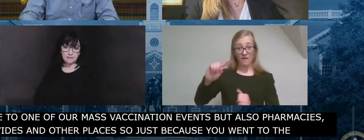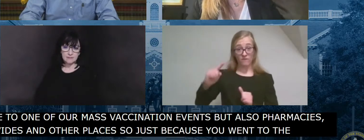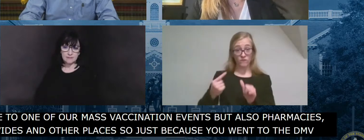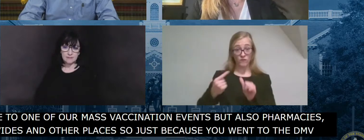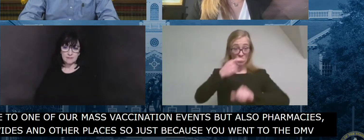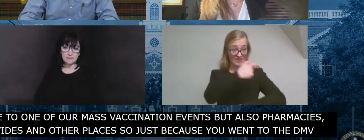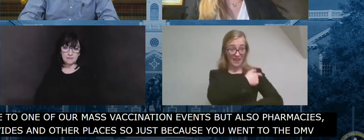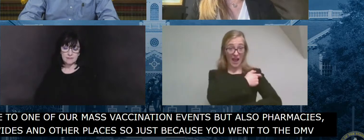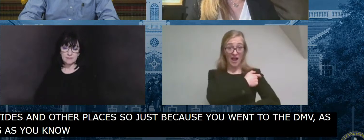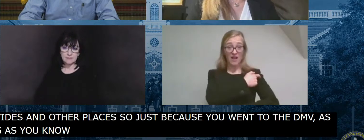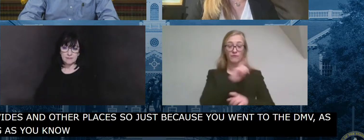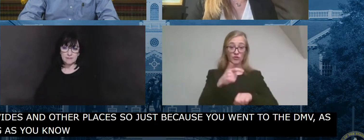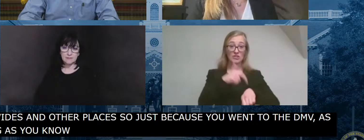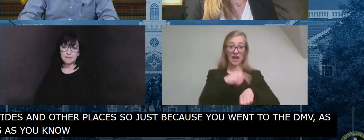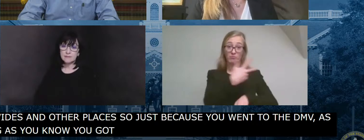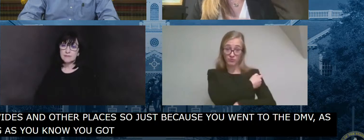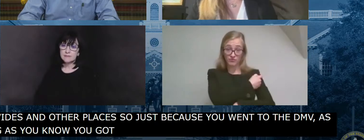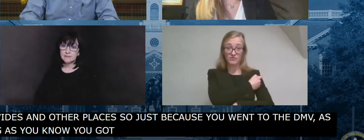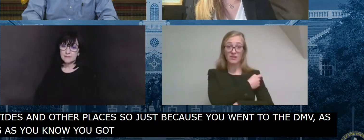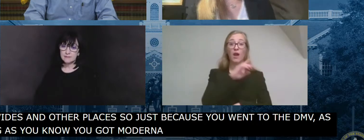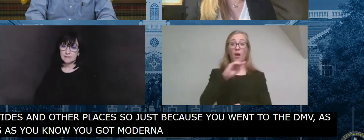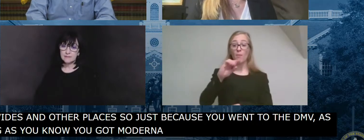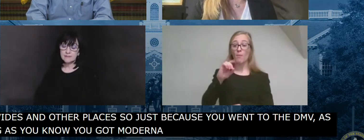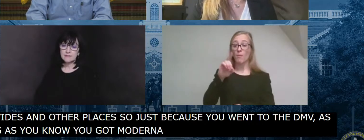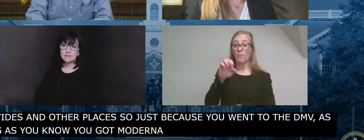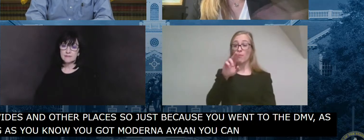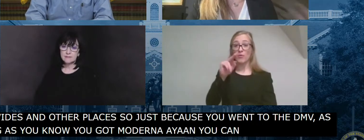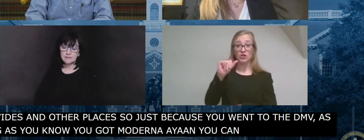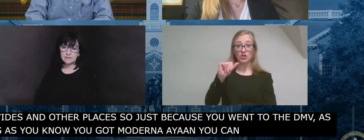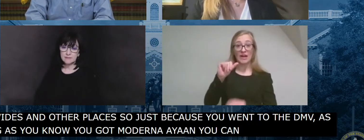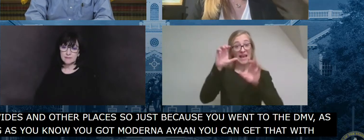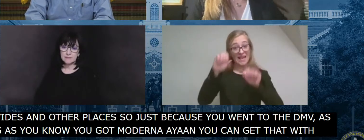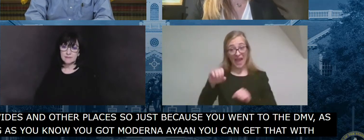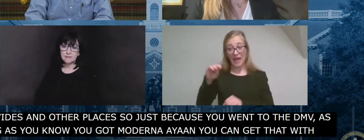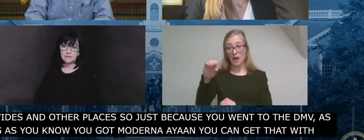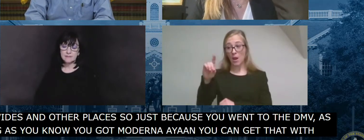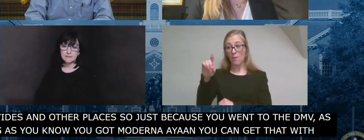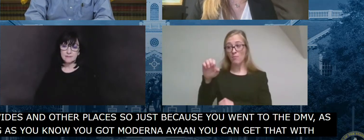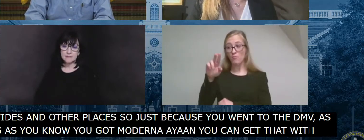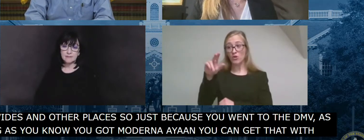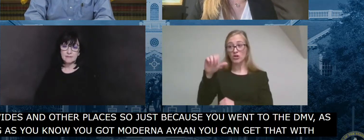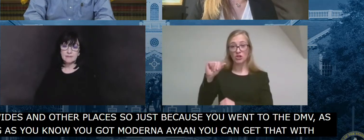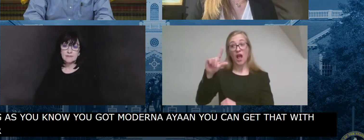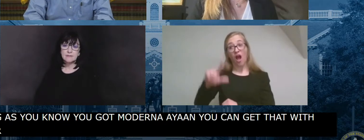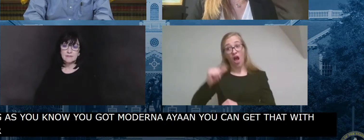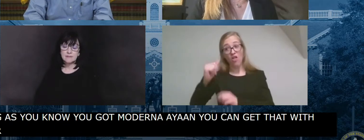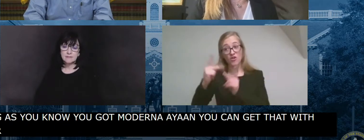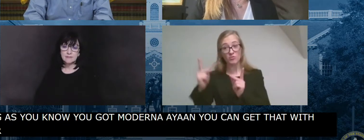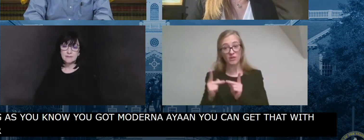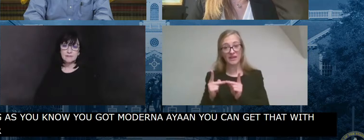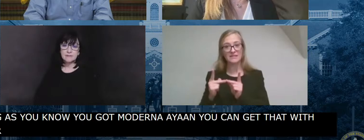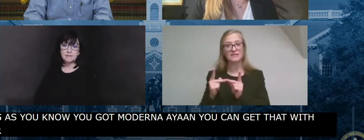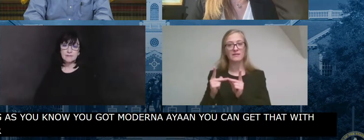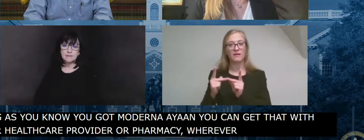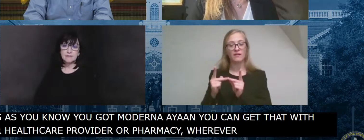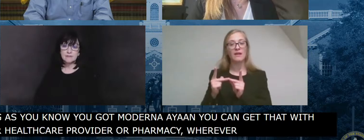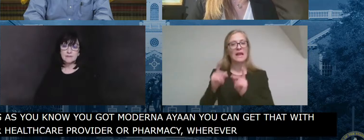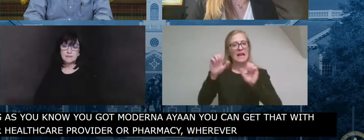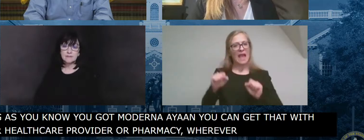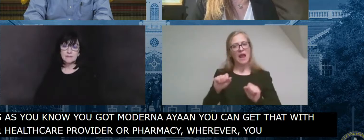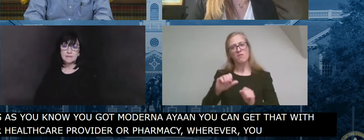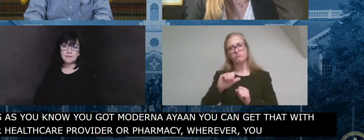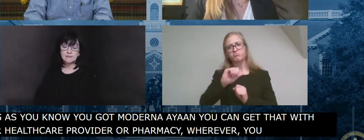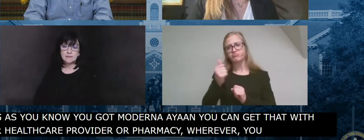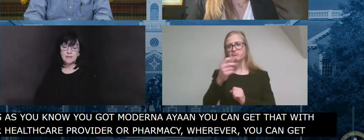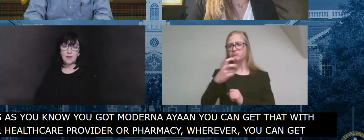Moderna, and you can get Moderna with your healthcare provider or pharmacy, wherever, you can get your second dose.